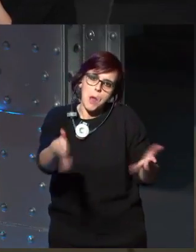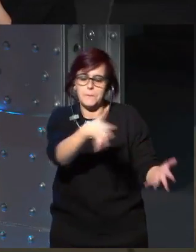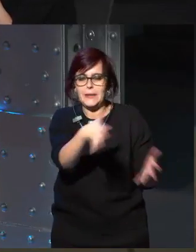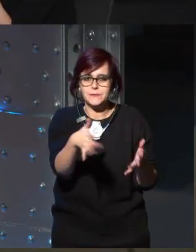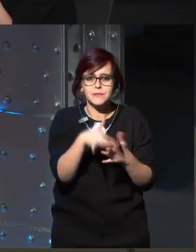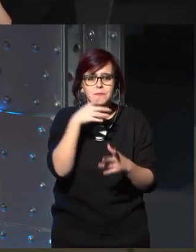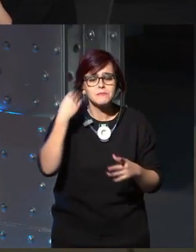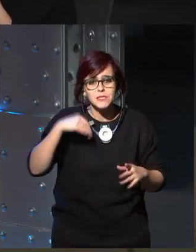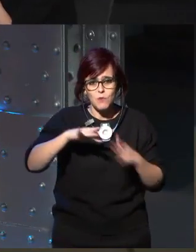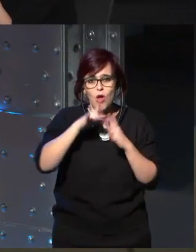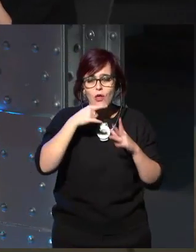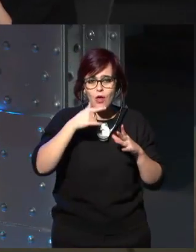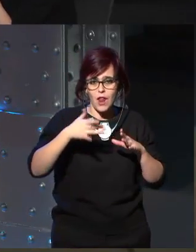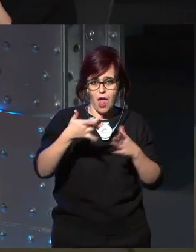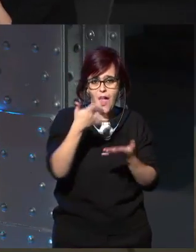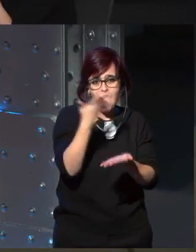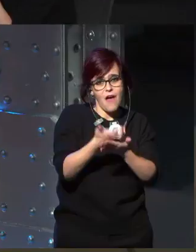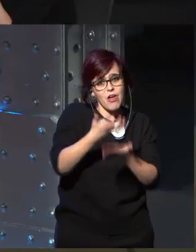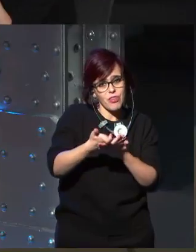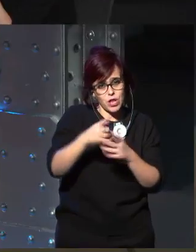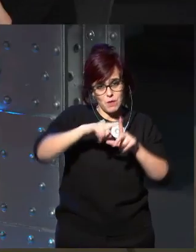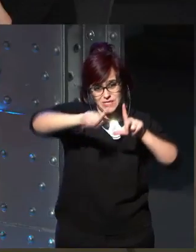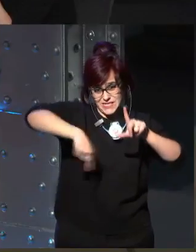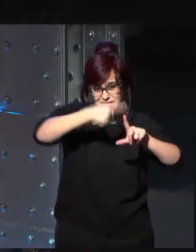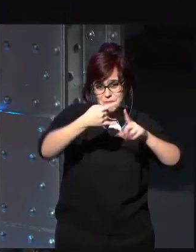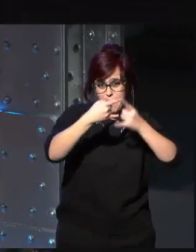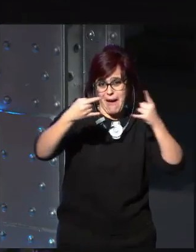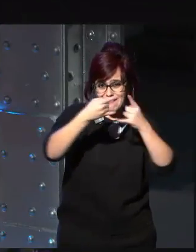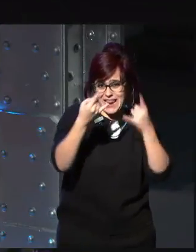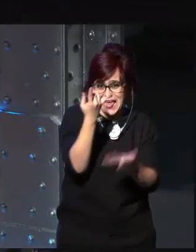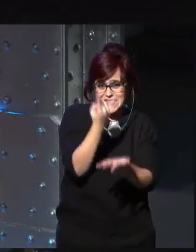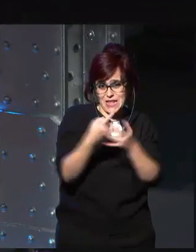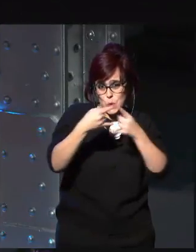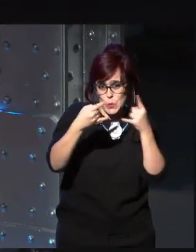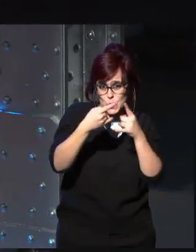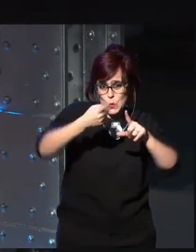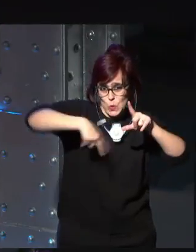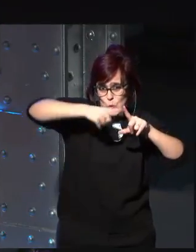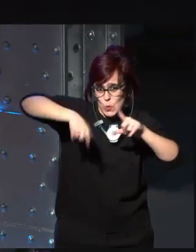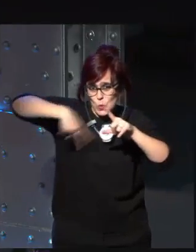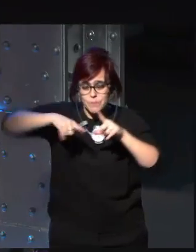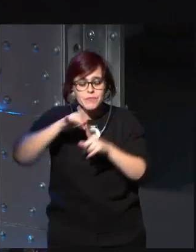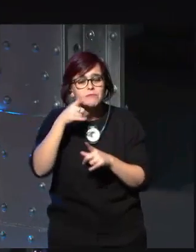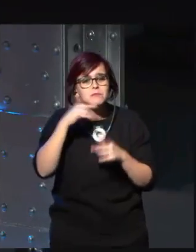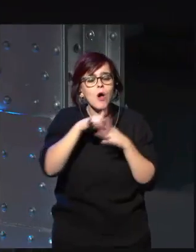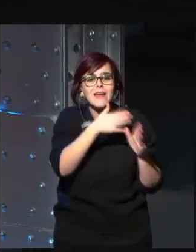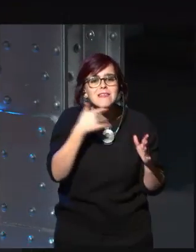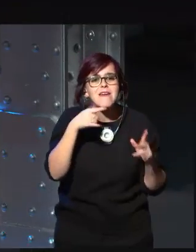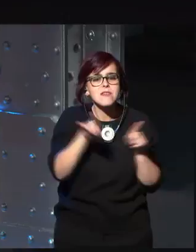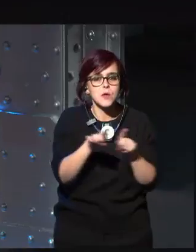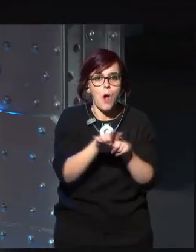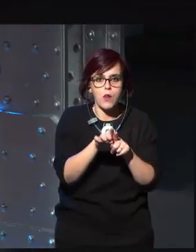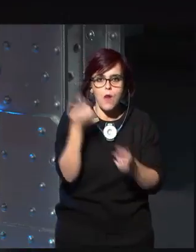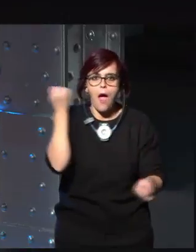recording was about one thing. It was about reproducing a moment in nature perfectly, with a musical performance as it happened, something that